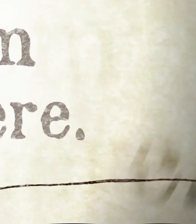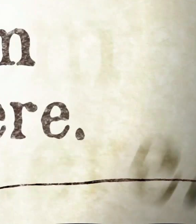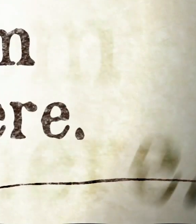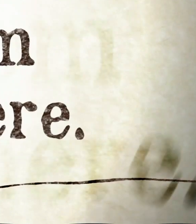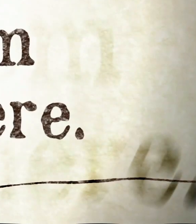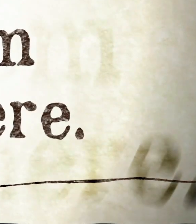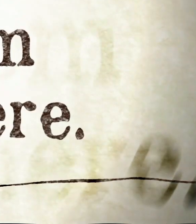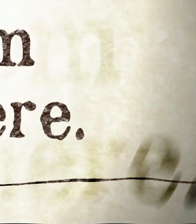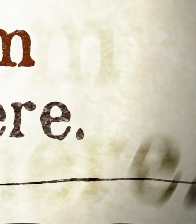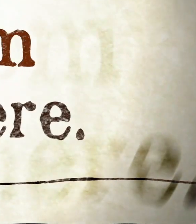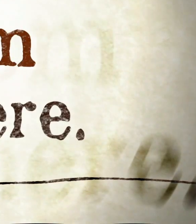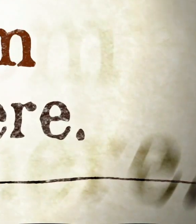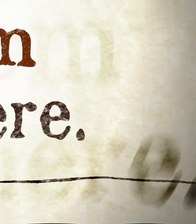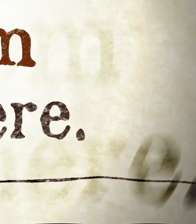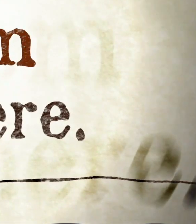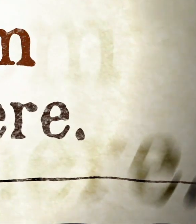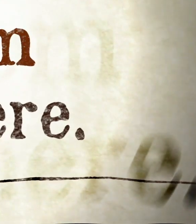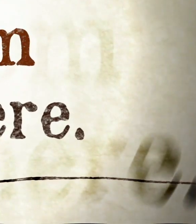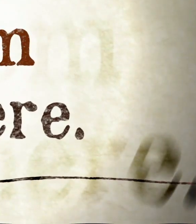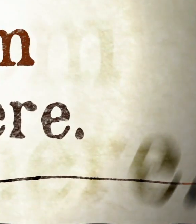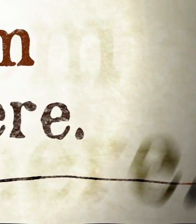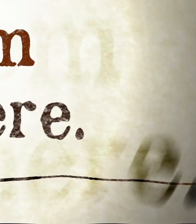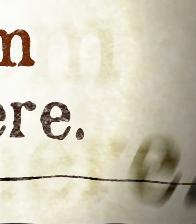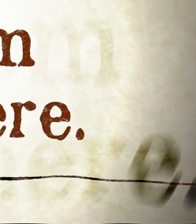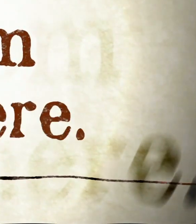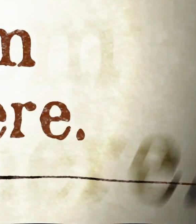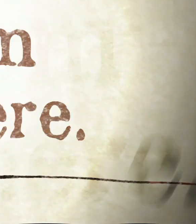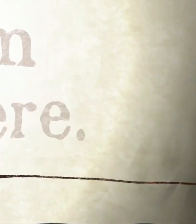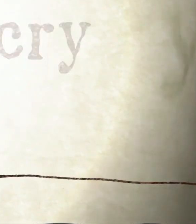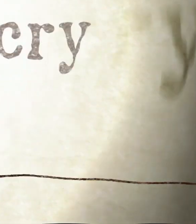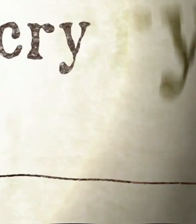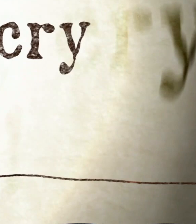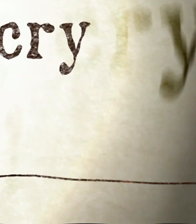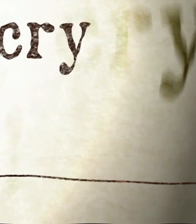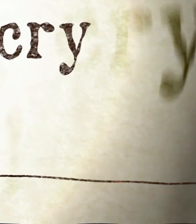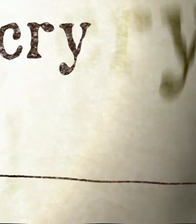repentance, for the kingdom now is here.